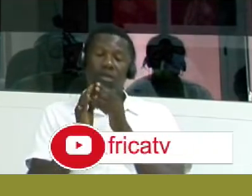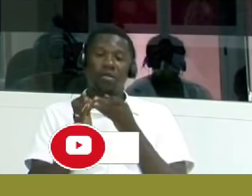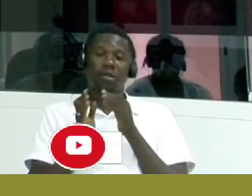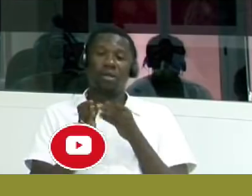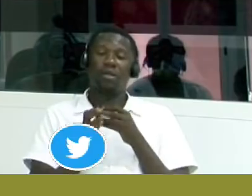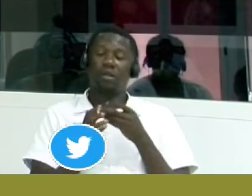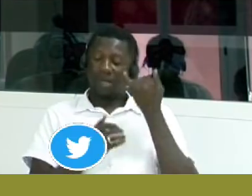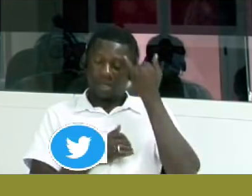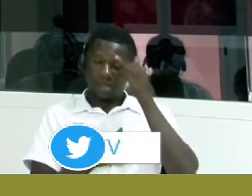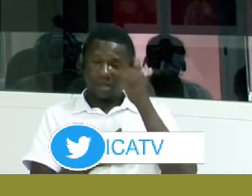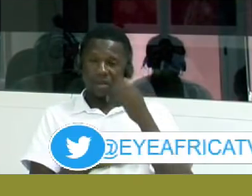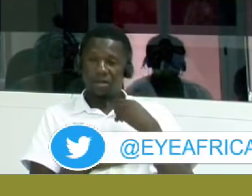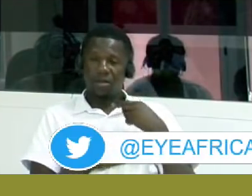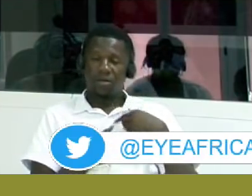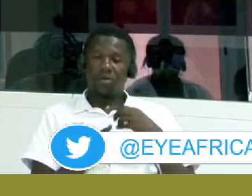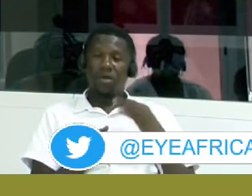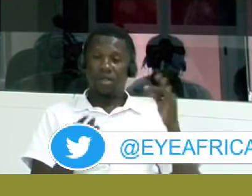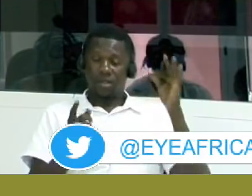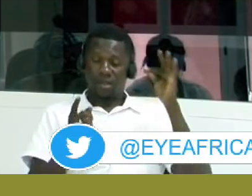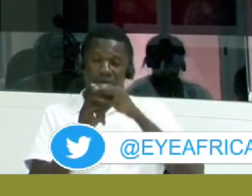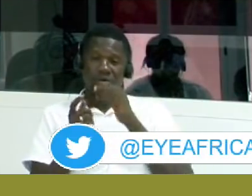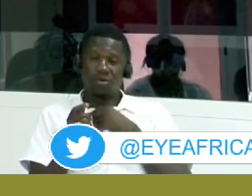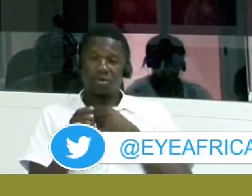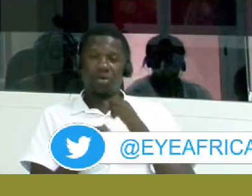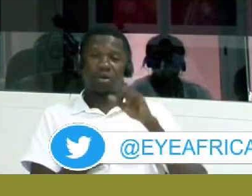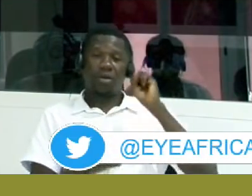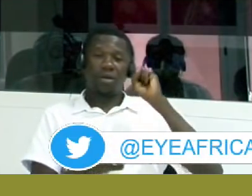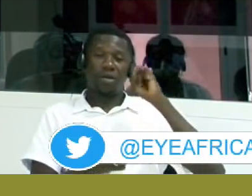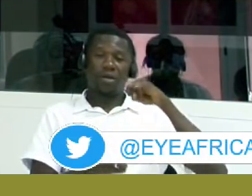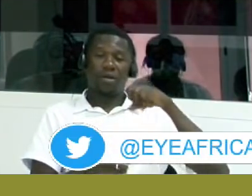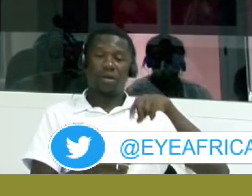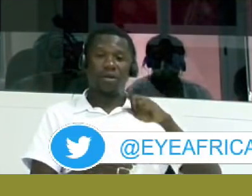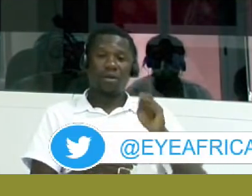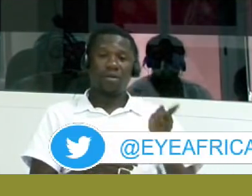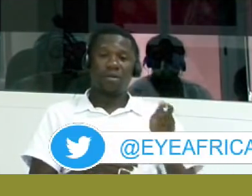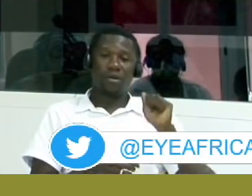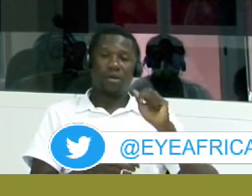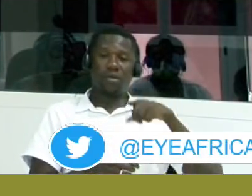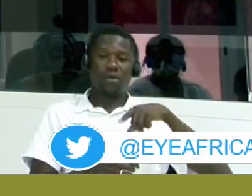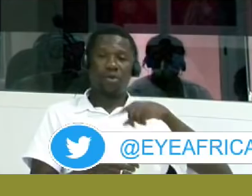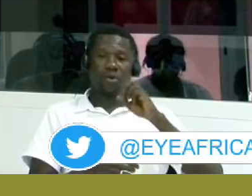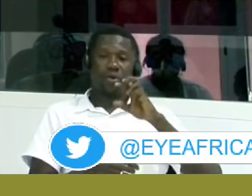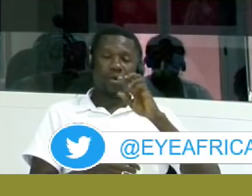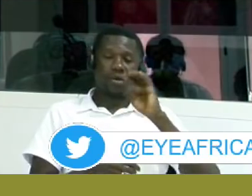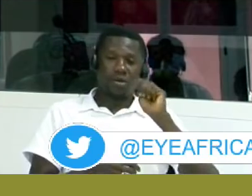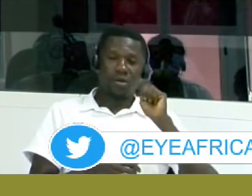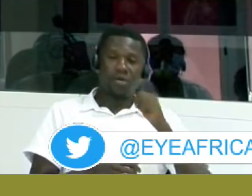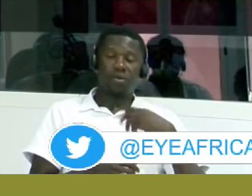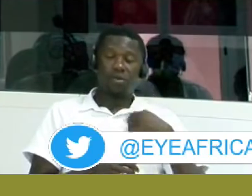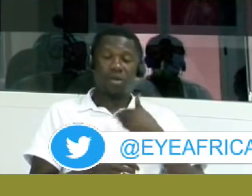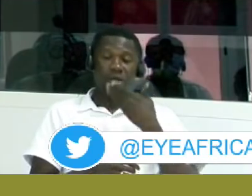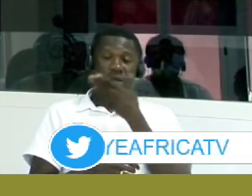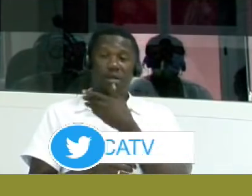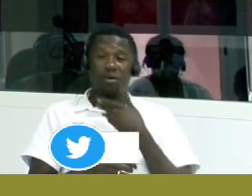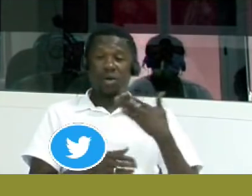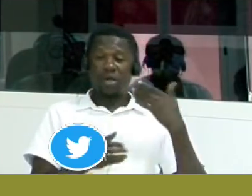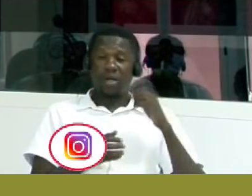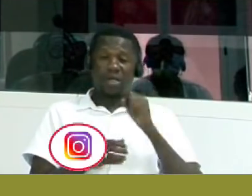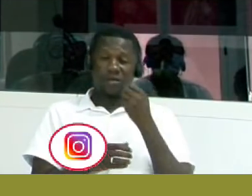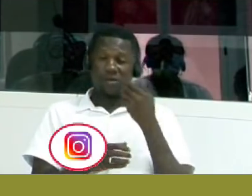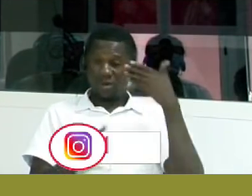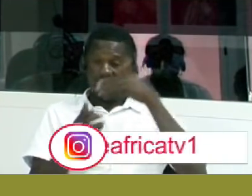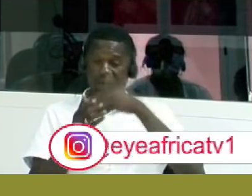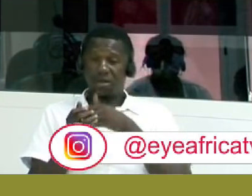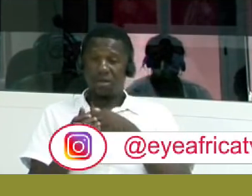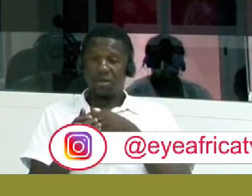idea during my trips to Singapore. People who have been to Singapore will know that you can hardly go to Singapore and see a